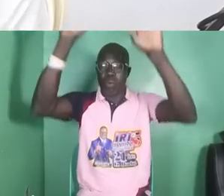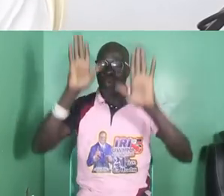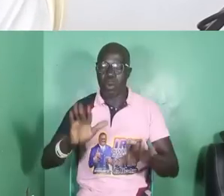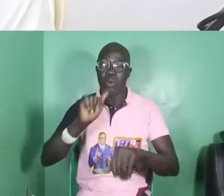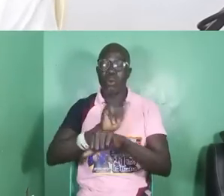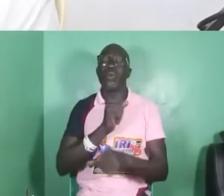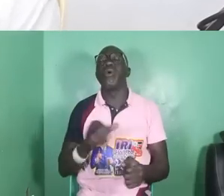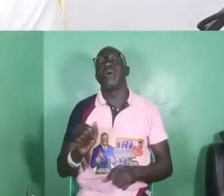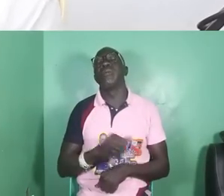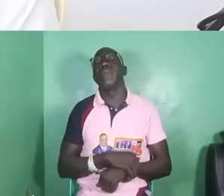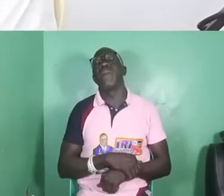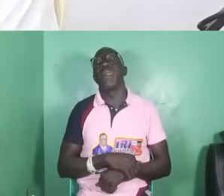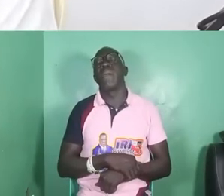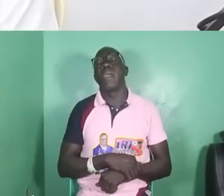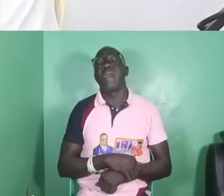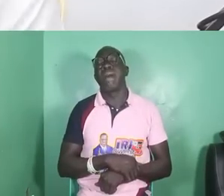For miraculous stories.